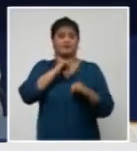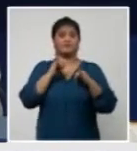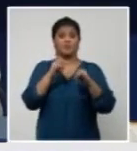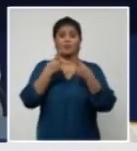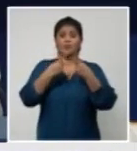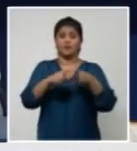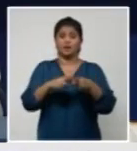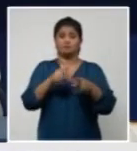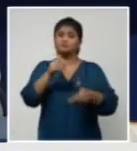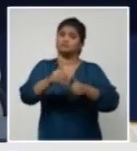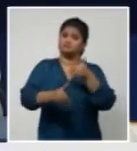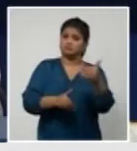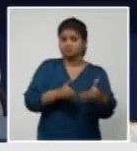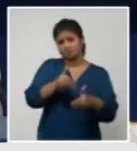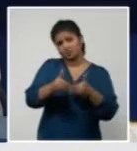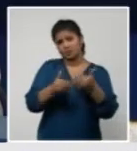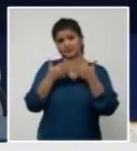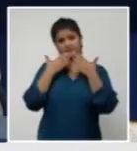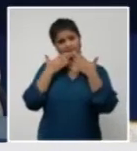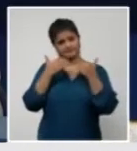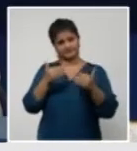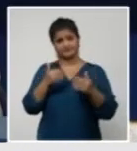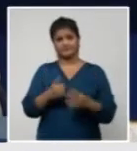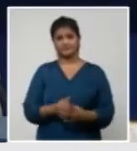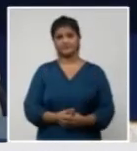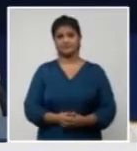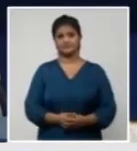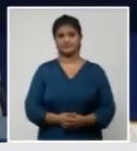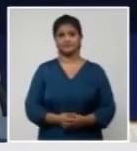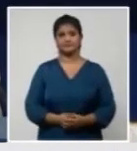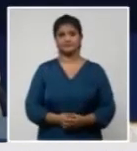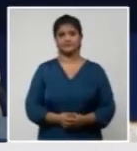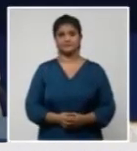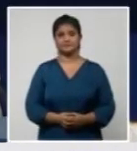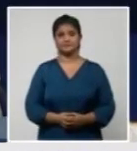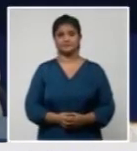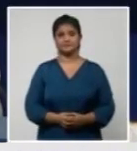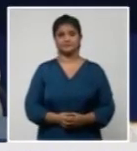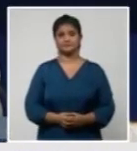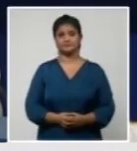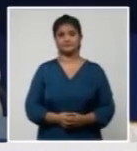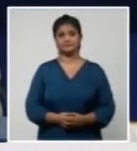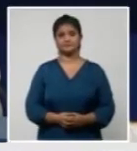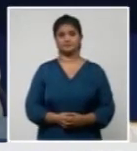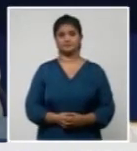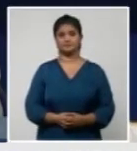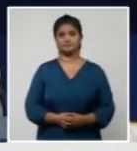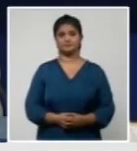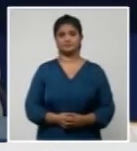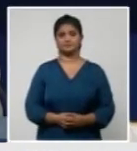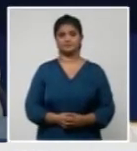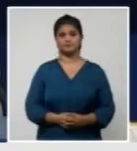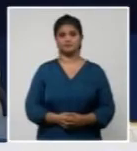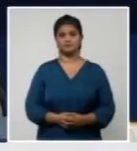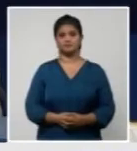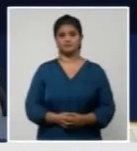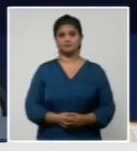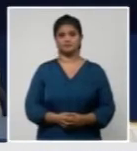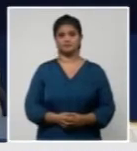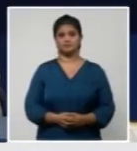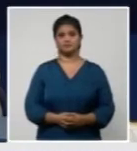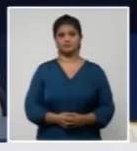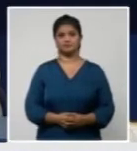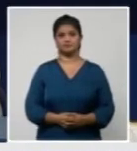patient is stable. There have been no COVID-19 related deaths in Cuba for the last 10 days, a positive